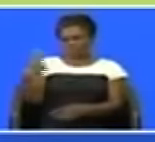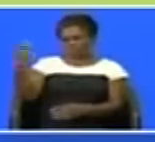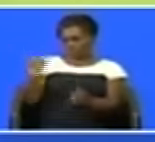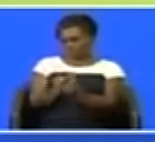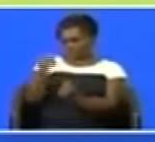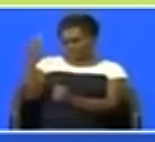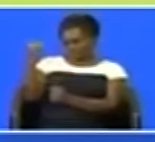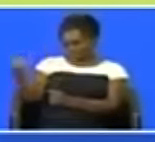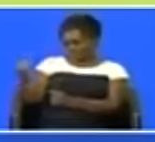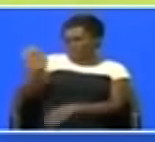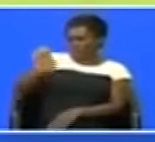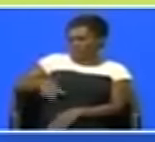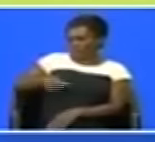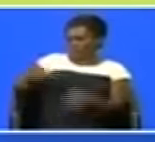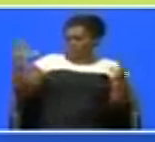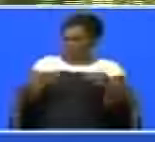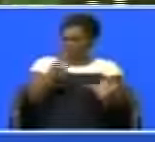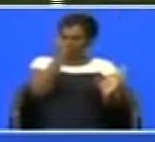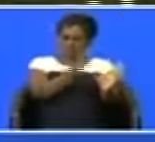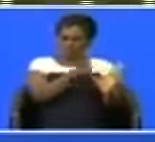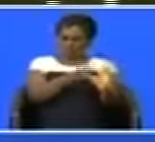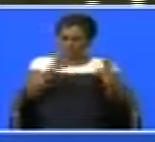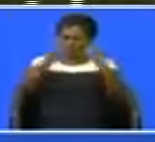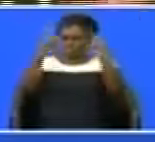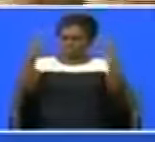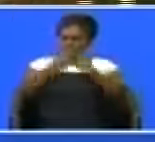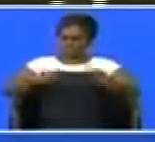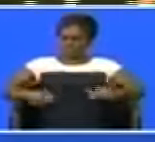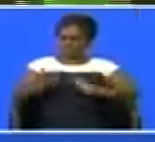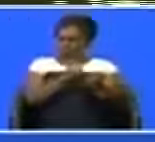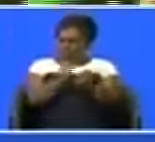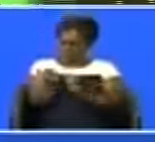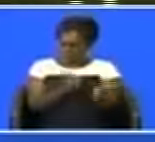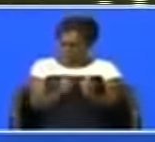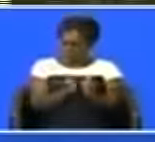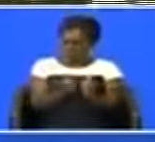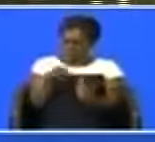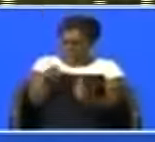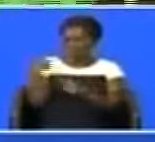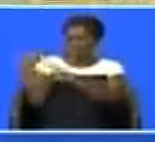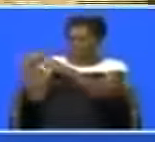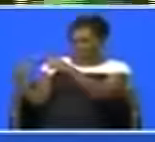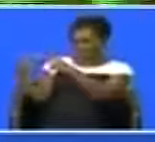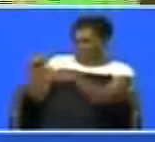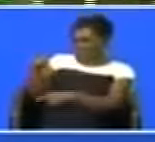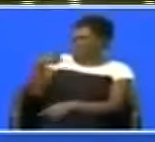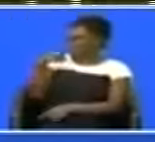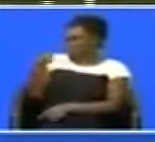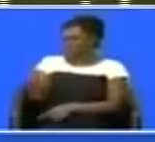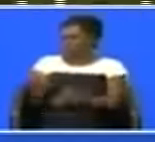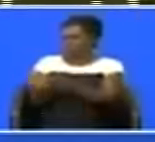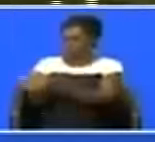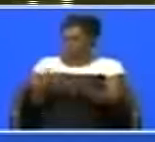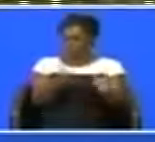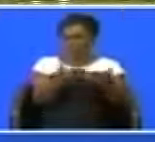2015 saw Kenya women's football team take part in a number of international matches, and in doing so upsetting some of the experienced sides in the region. The